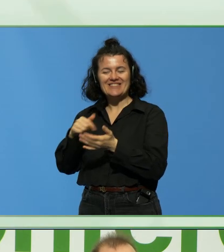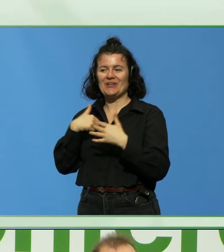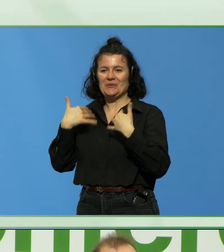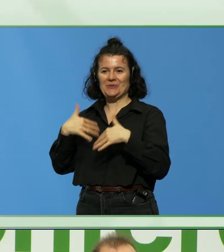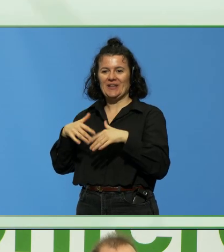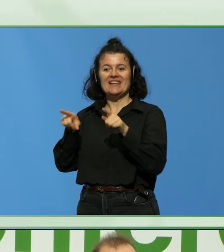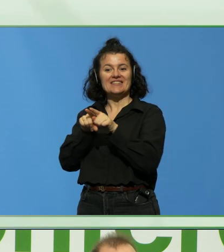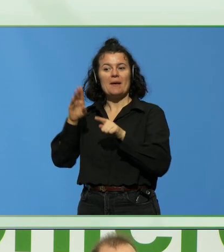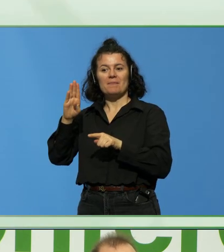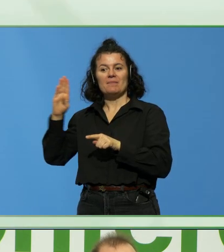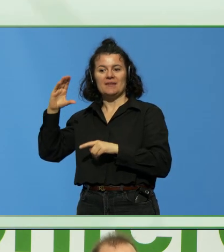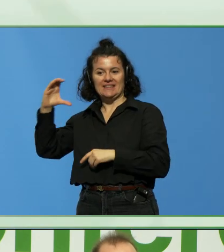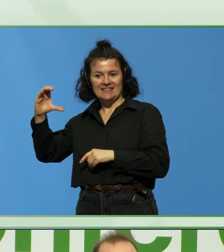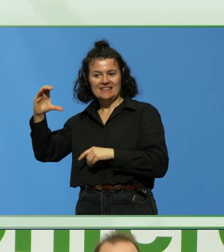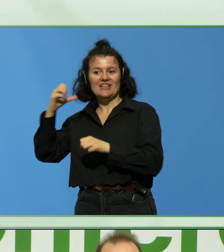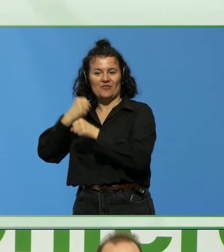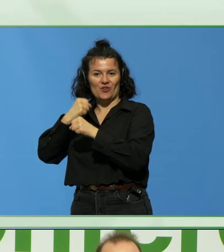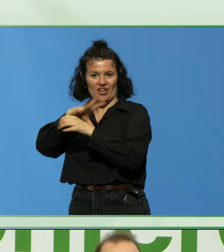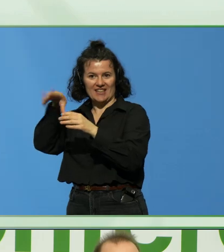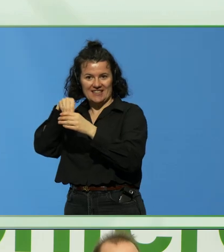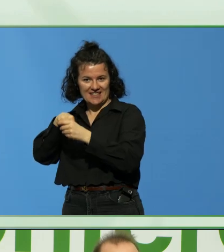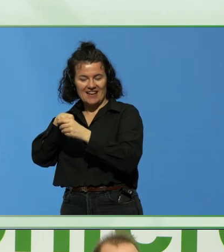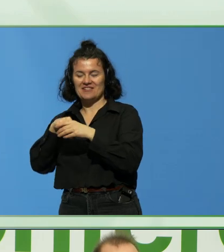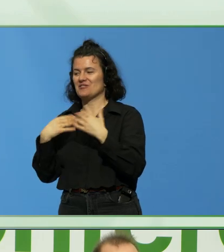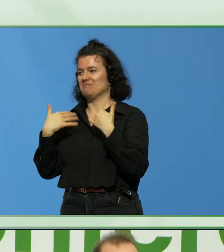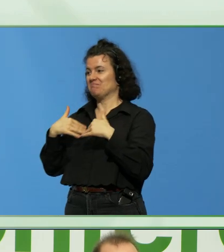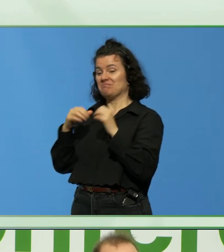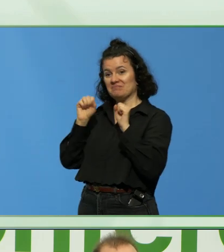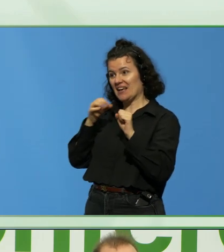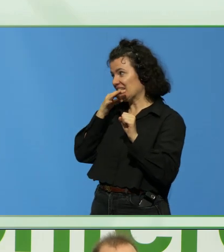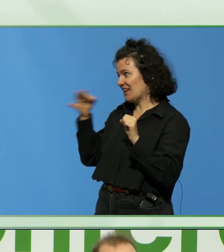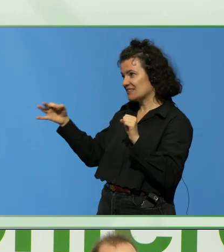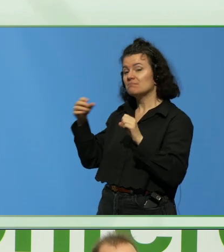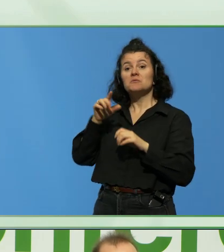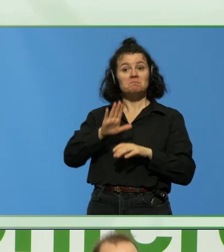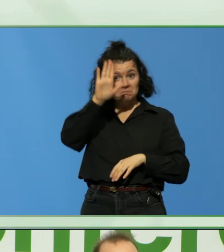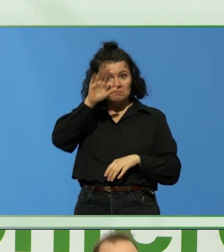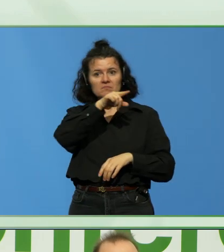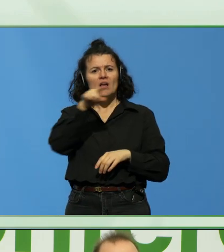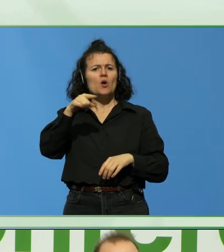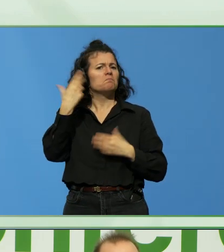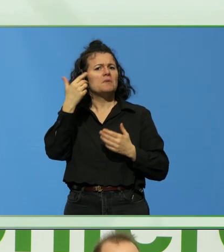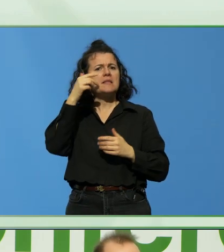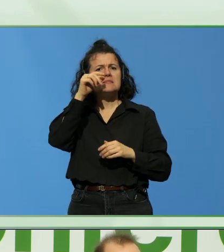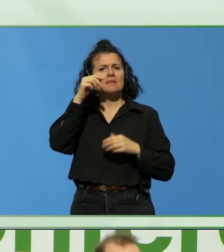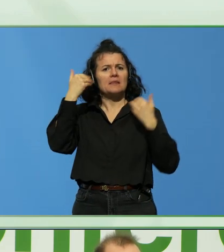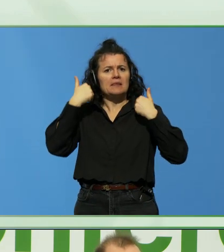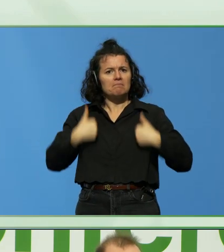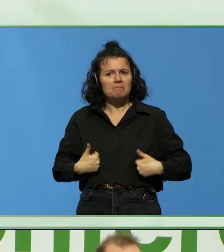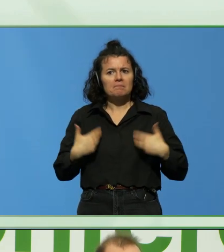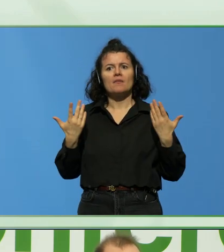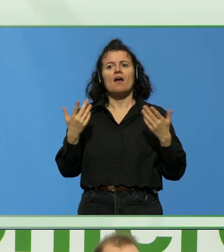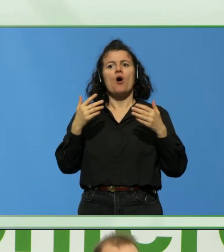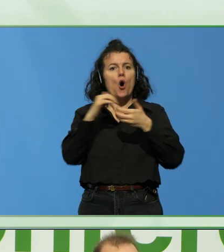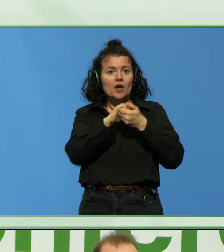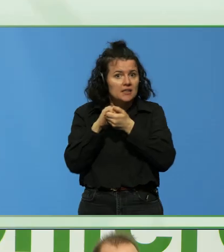of your questions. It would be great to know your name, your affiliation, maybe even the country you're coming from, and to have your